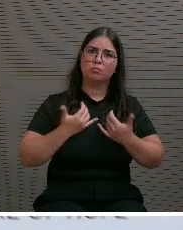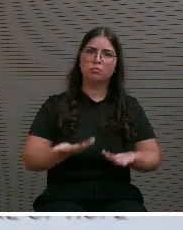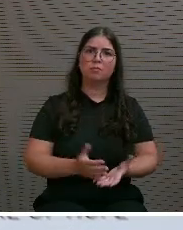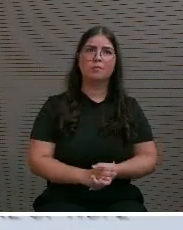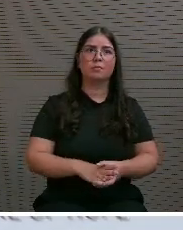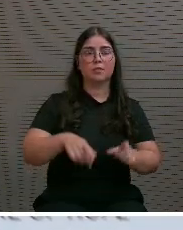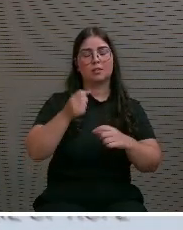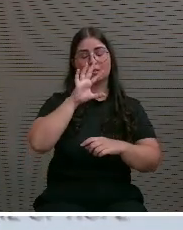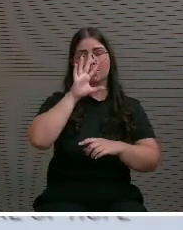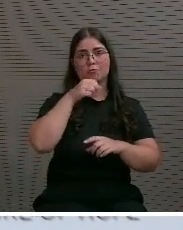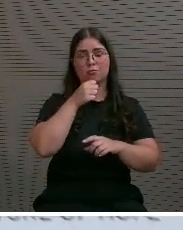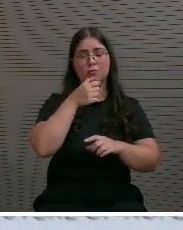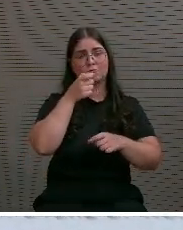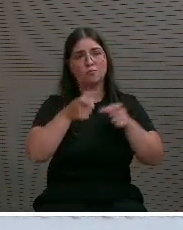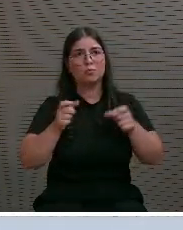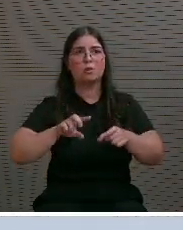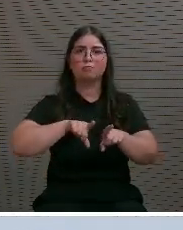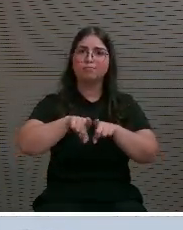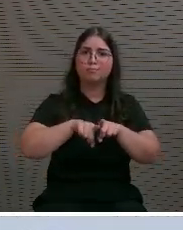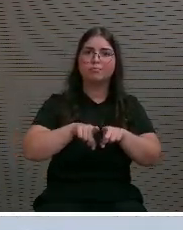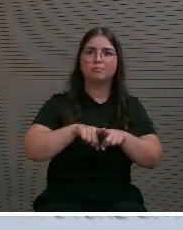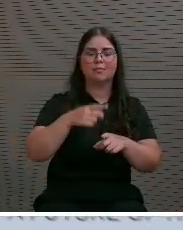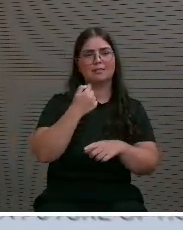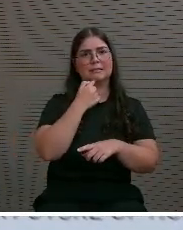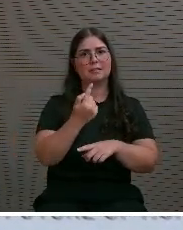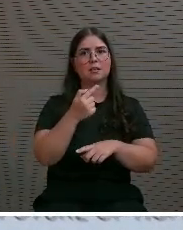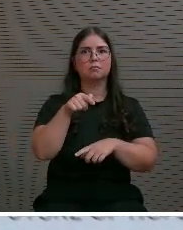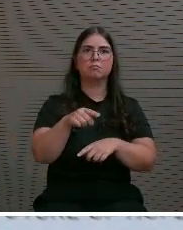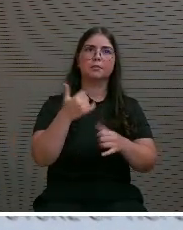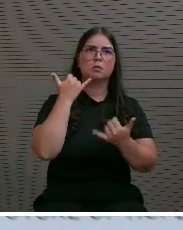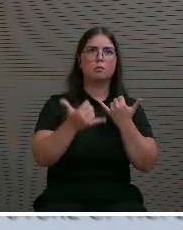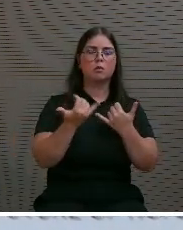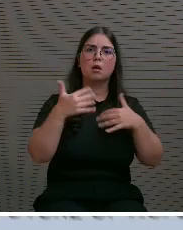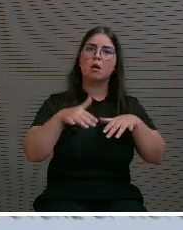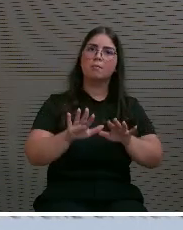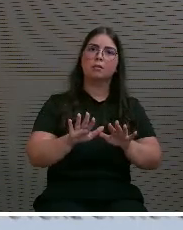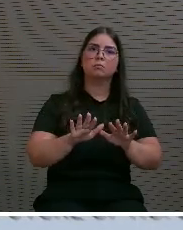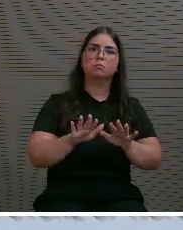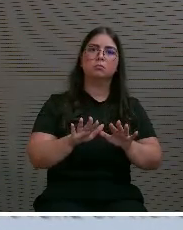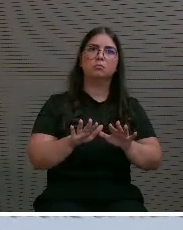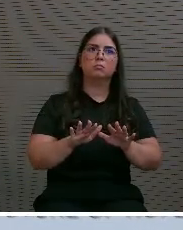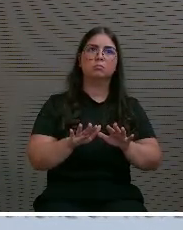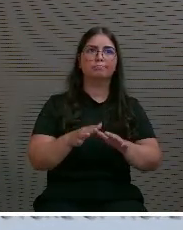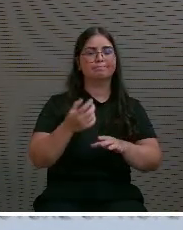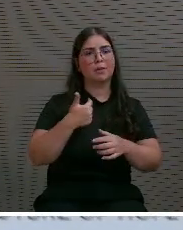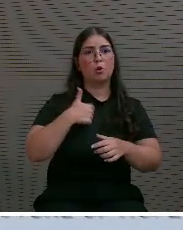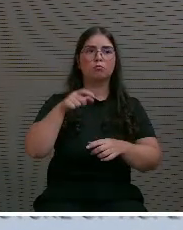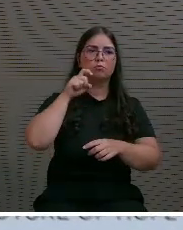well, this is very dangerous, and I'm going to protect you from it. And this was the approach that Greenpeace